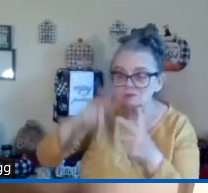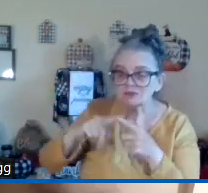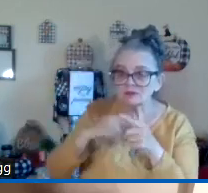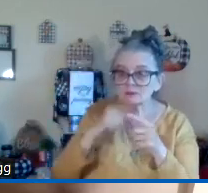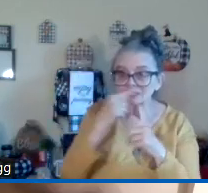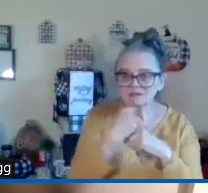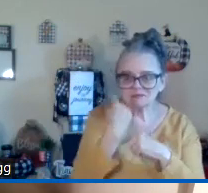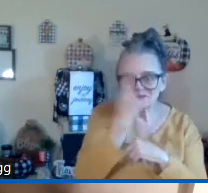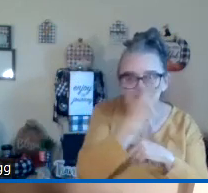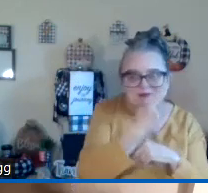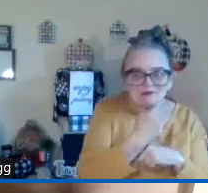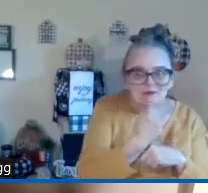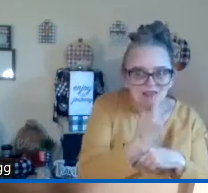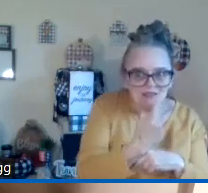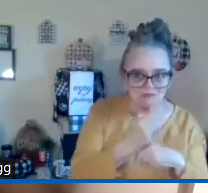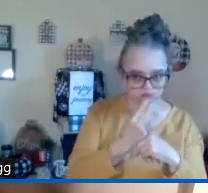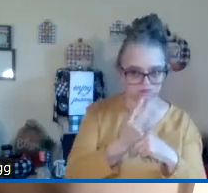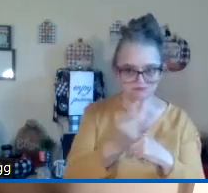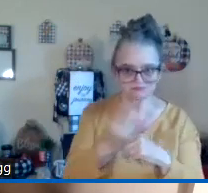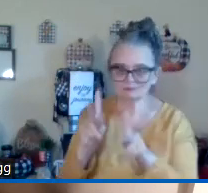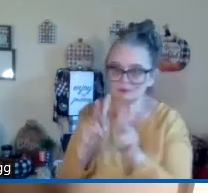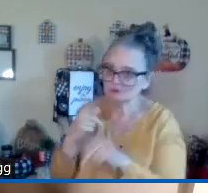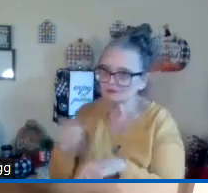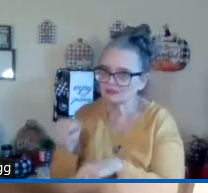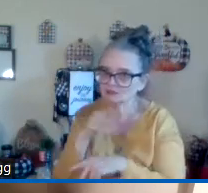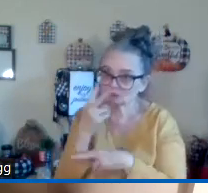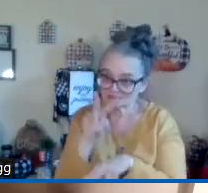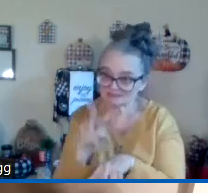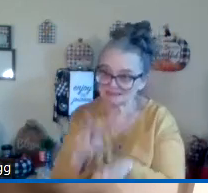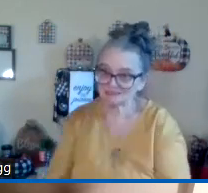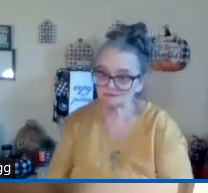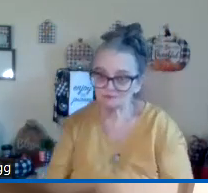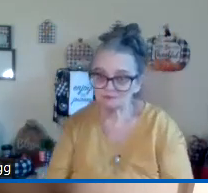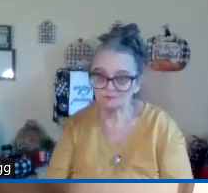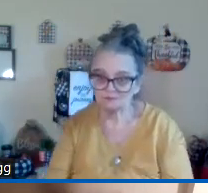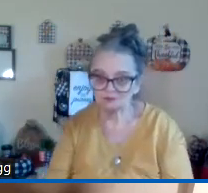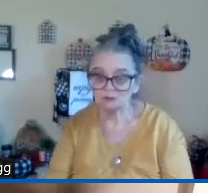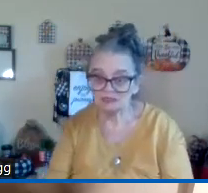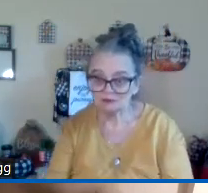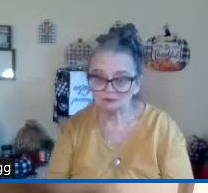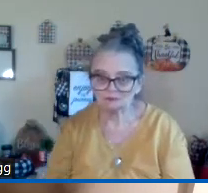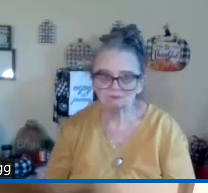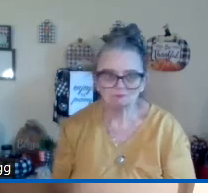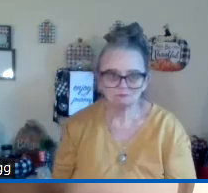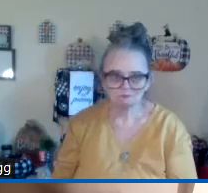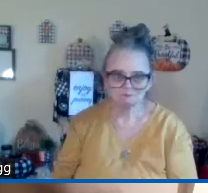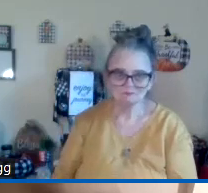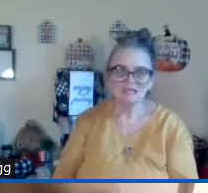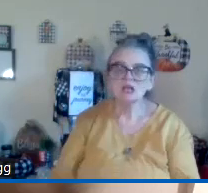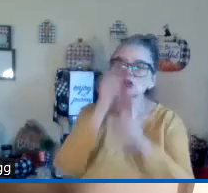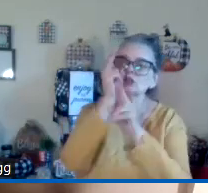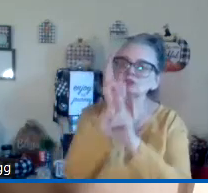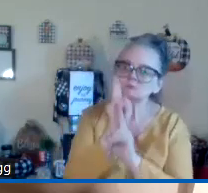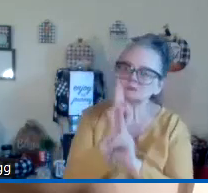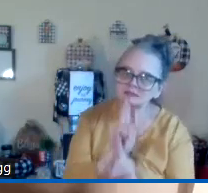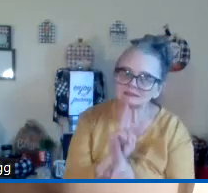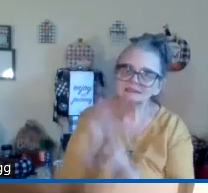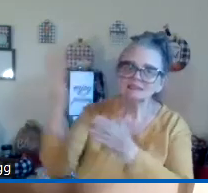that maybe you need to do different or better or change, So don't be afraid